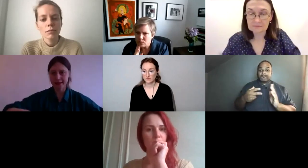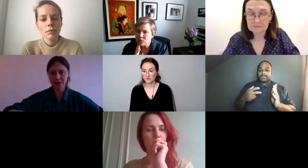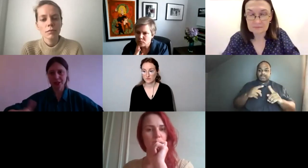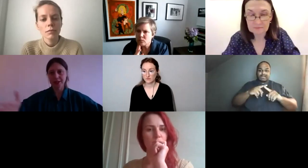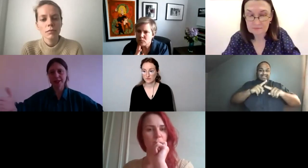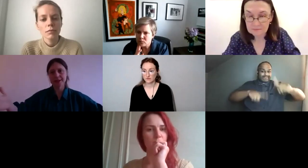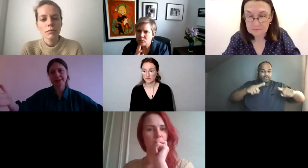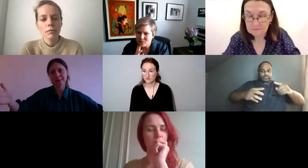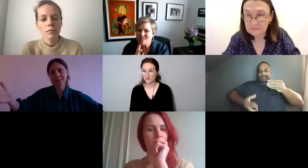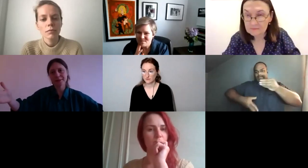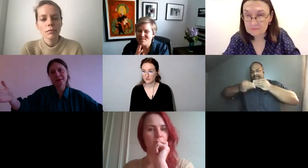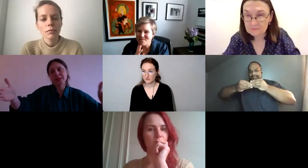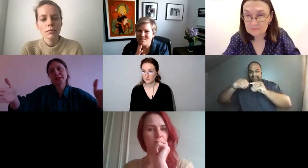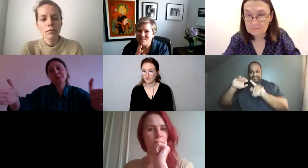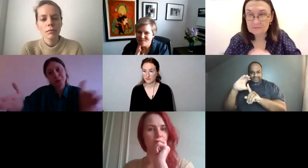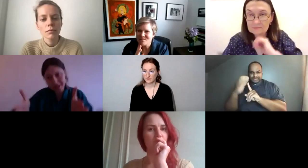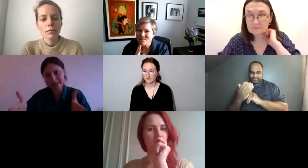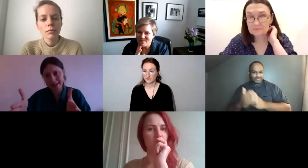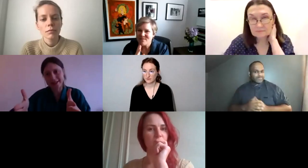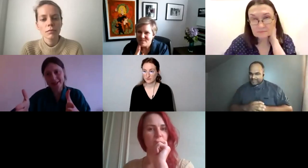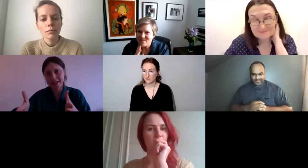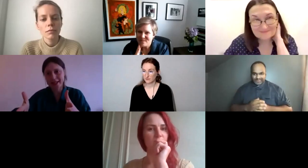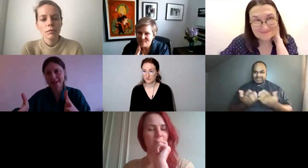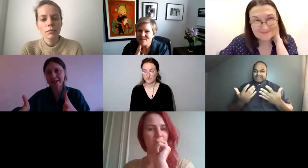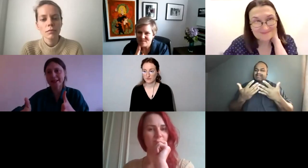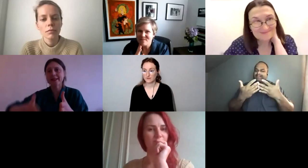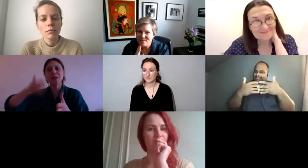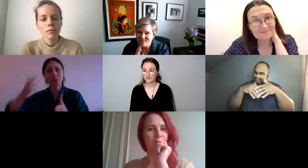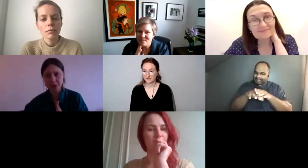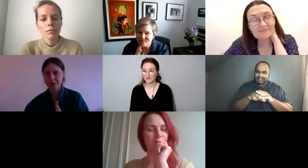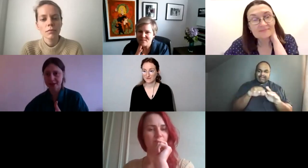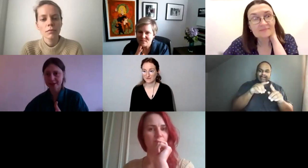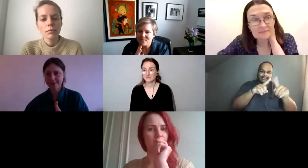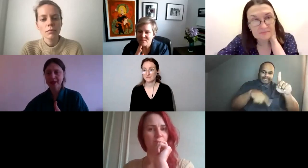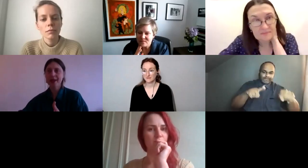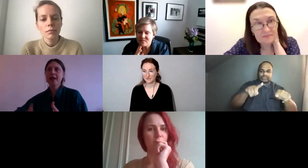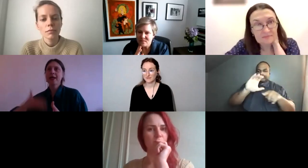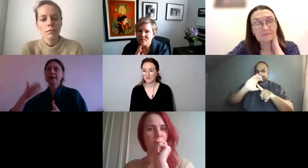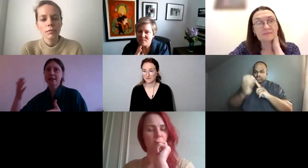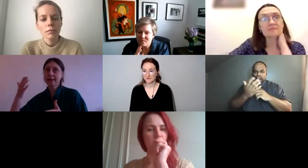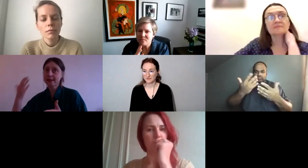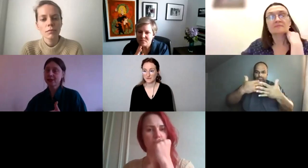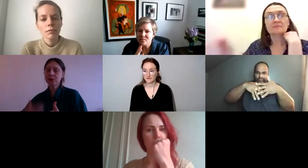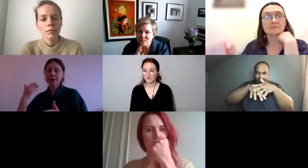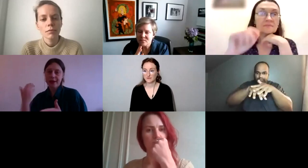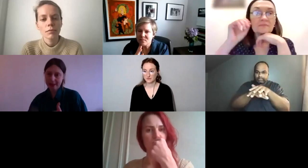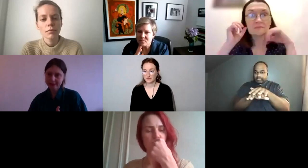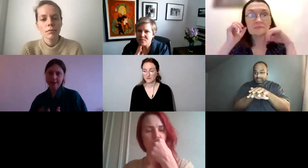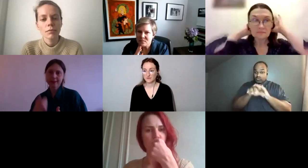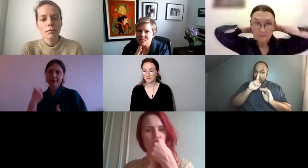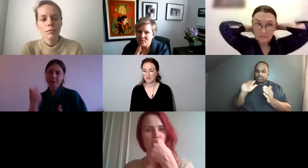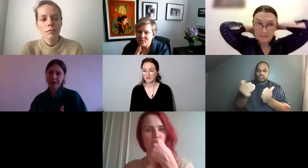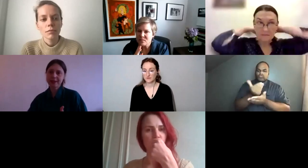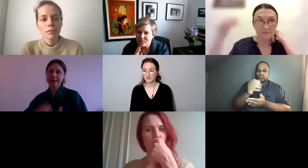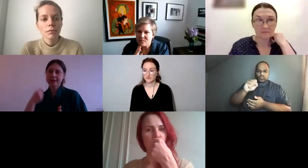plus culture. It's diversity culture, and it's a new space. It's a new